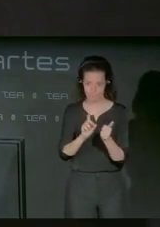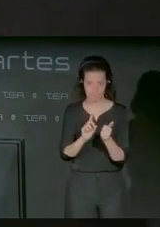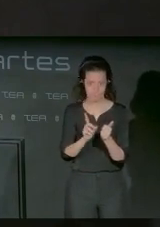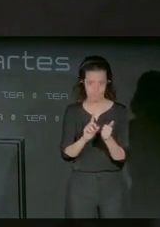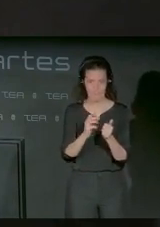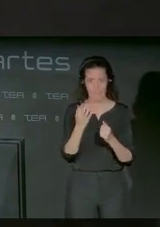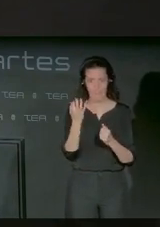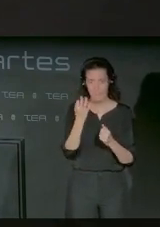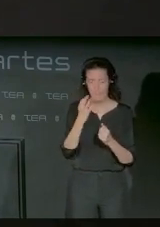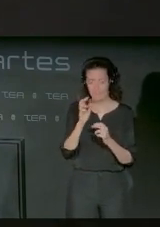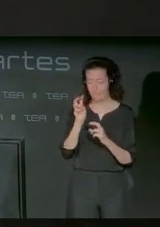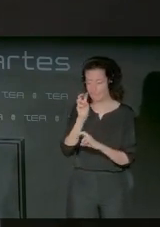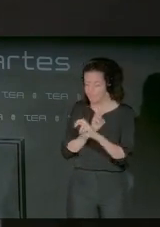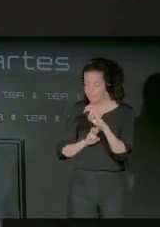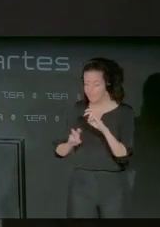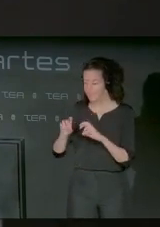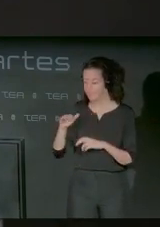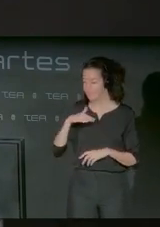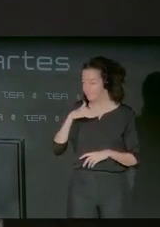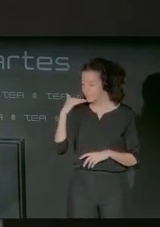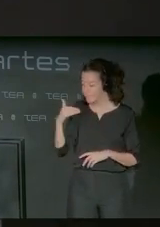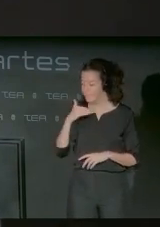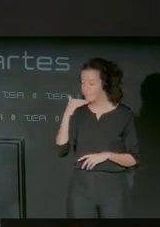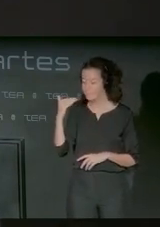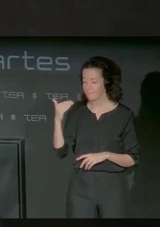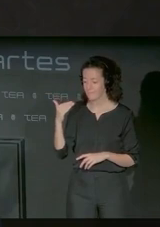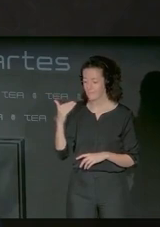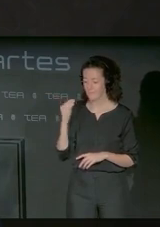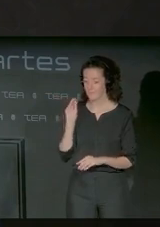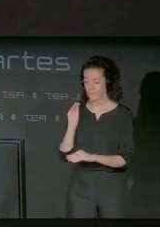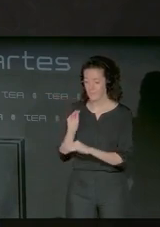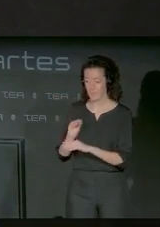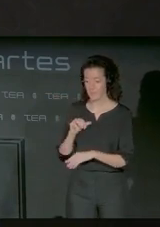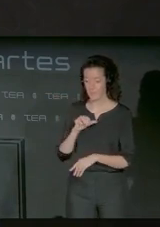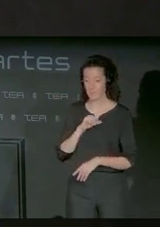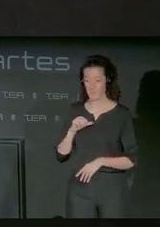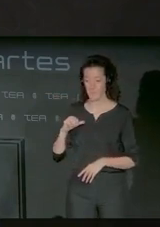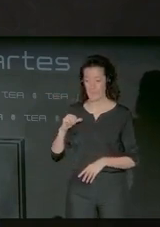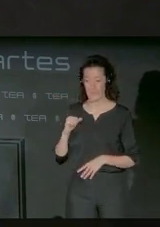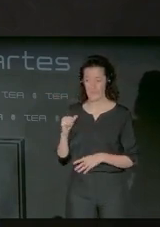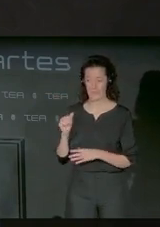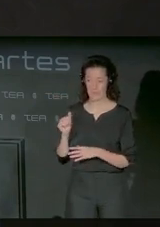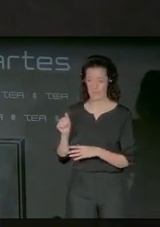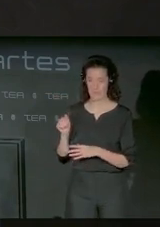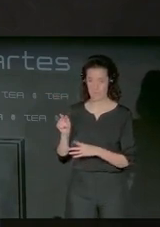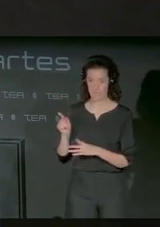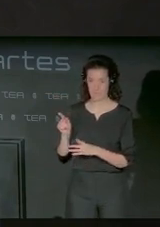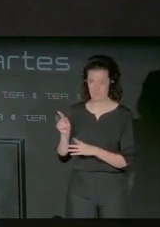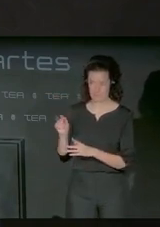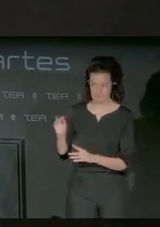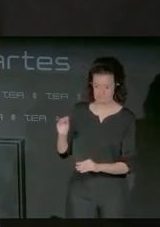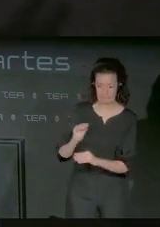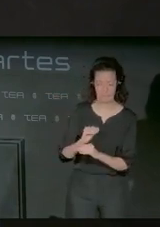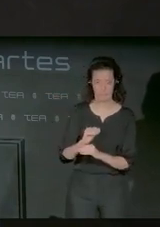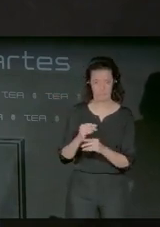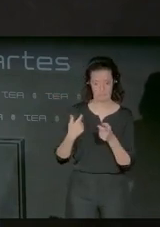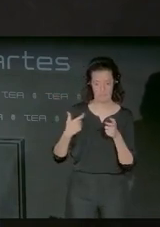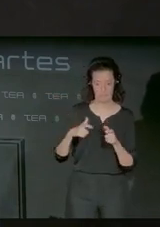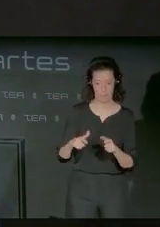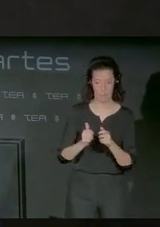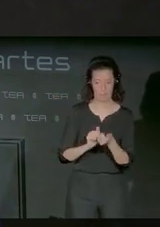private investments towards the sector. What could this look like? It could look like different things. One is capacity building, so